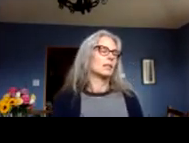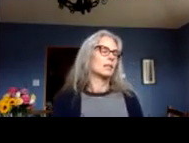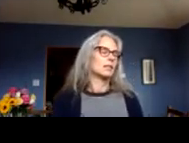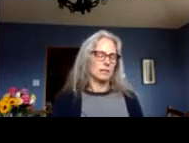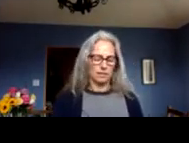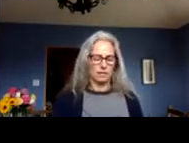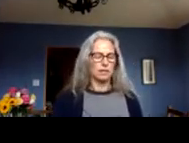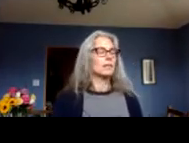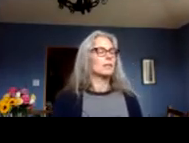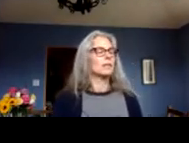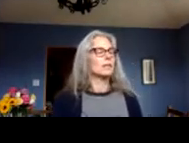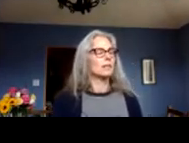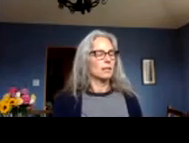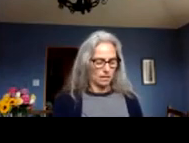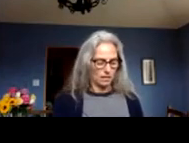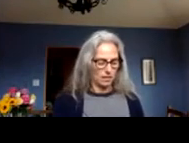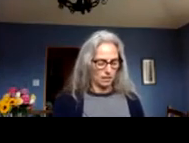I saw someone asked,